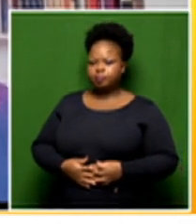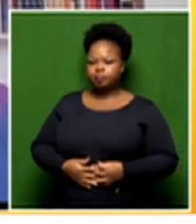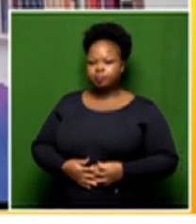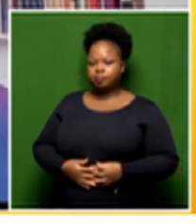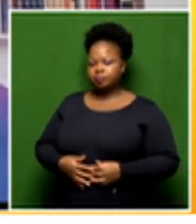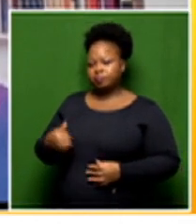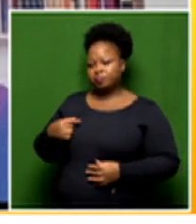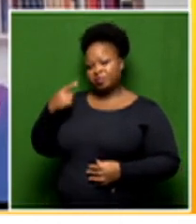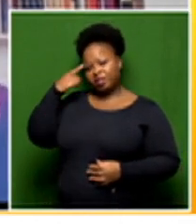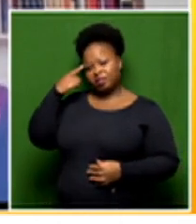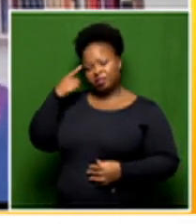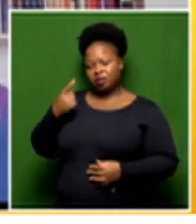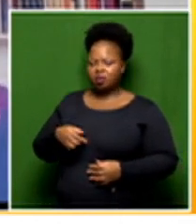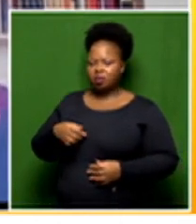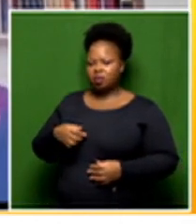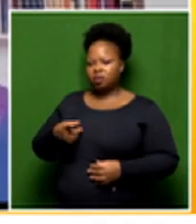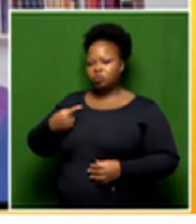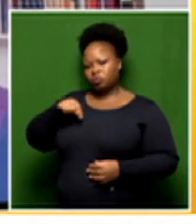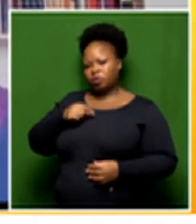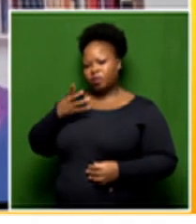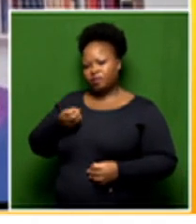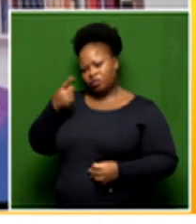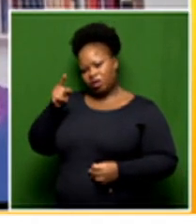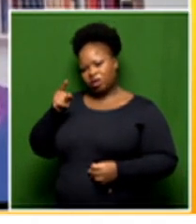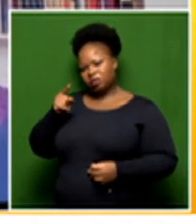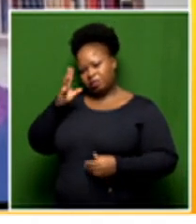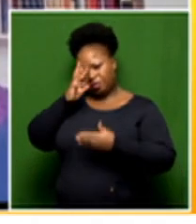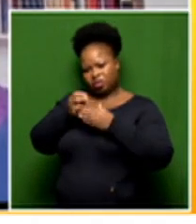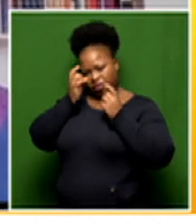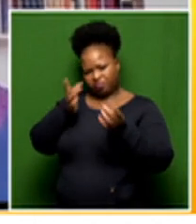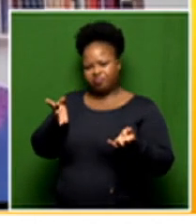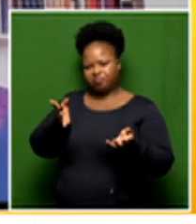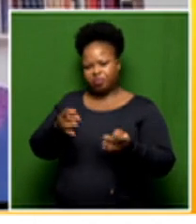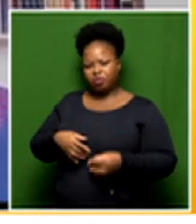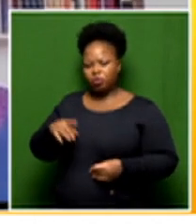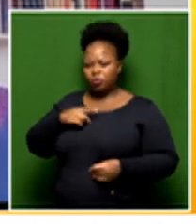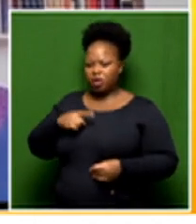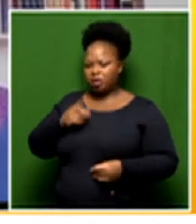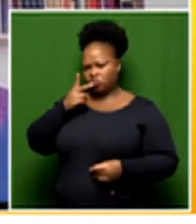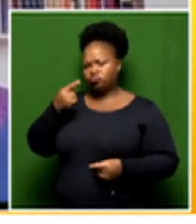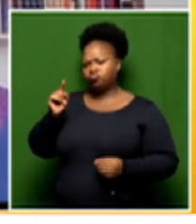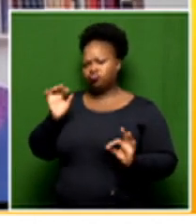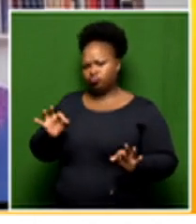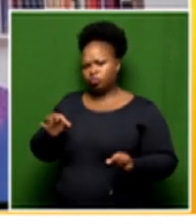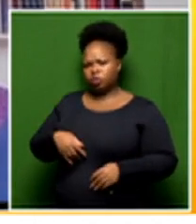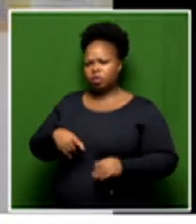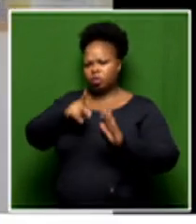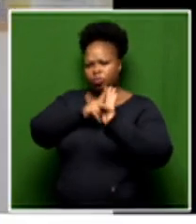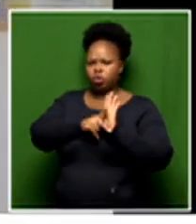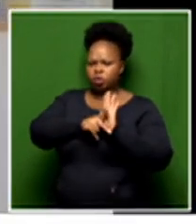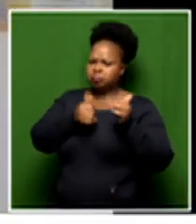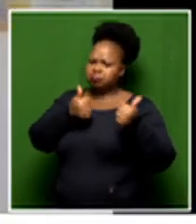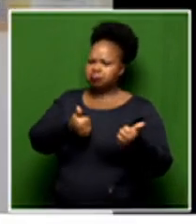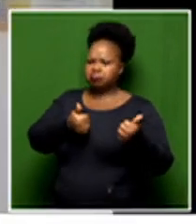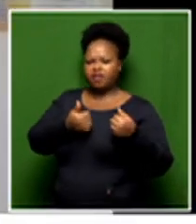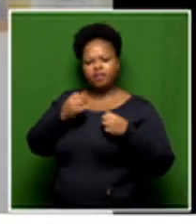I think we have the right messaging. The messages seem to be correct. The policies seem to